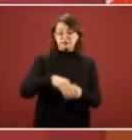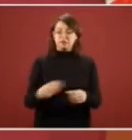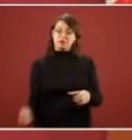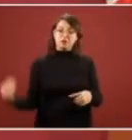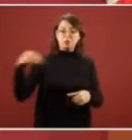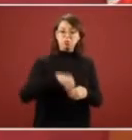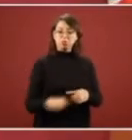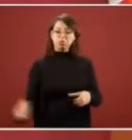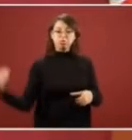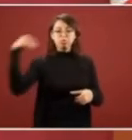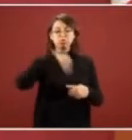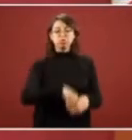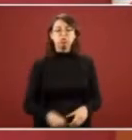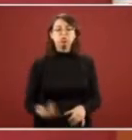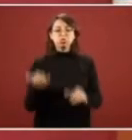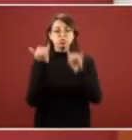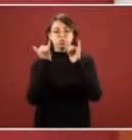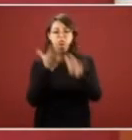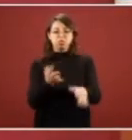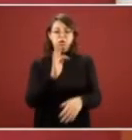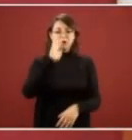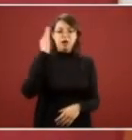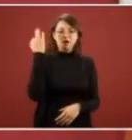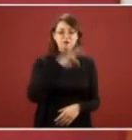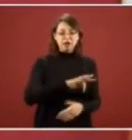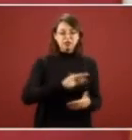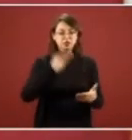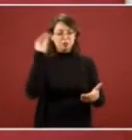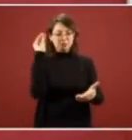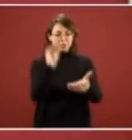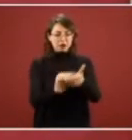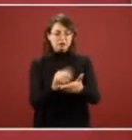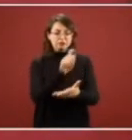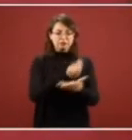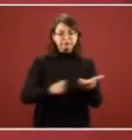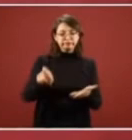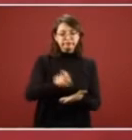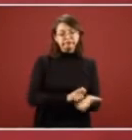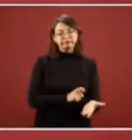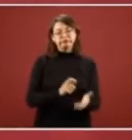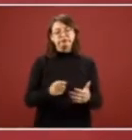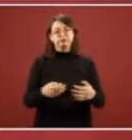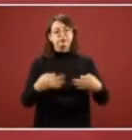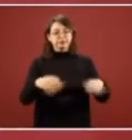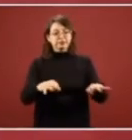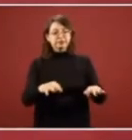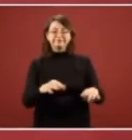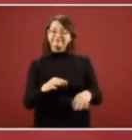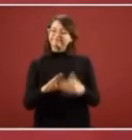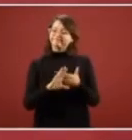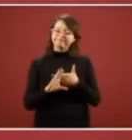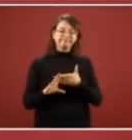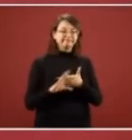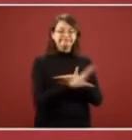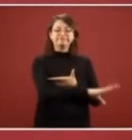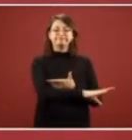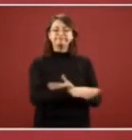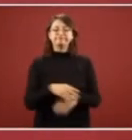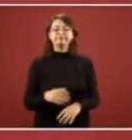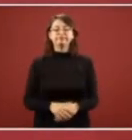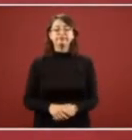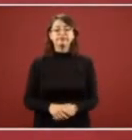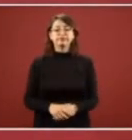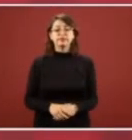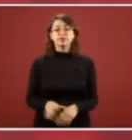que no se stuff the ballot boxes and not falsify the acts. The porque eso, the, si